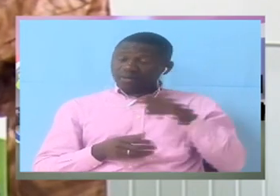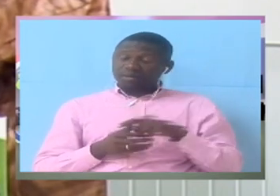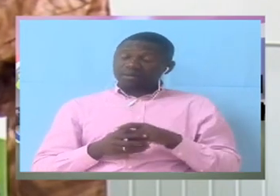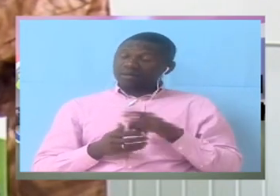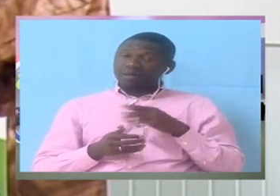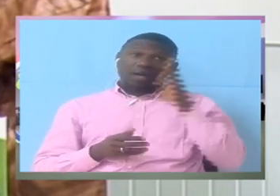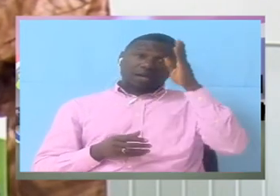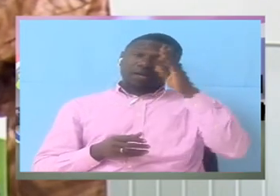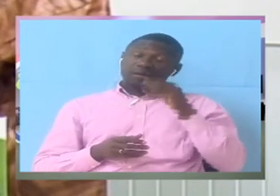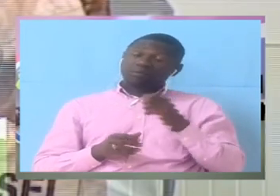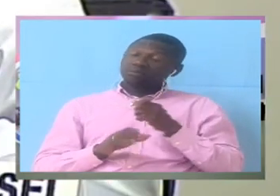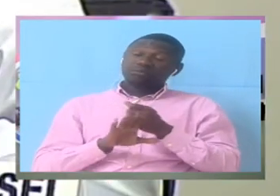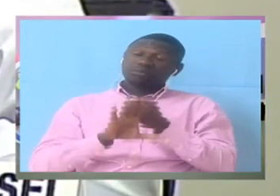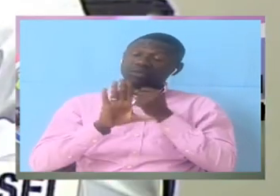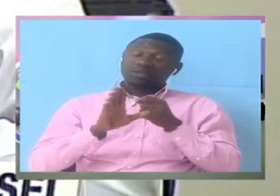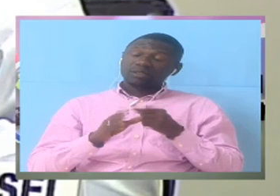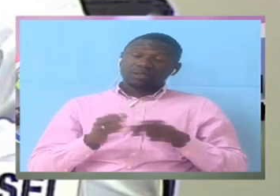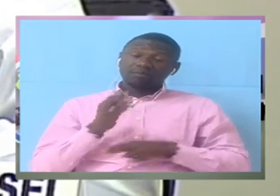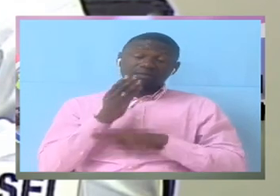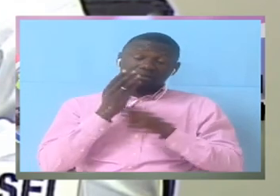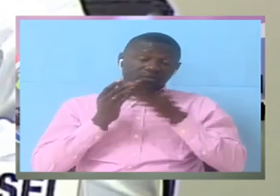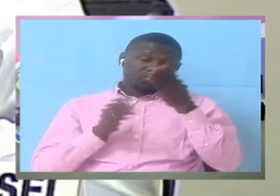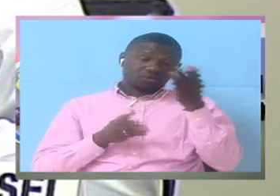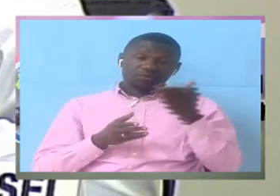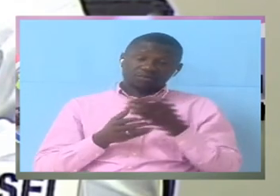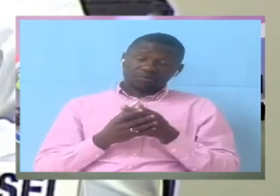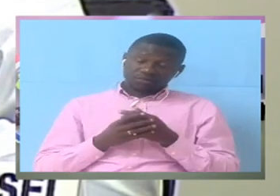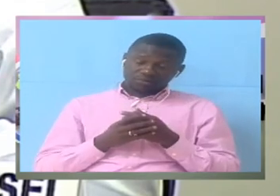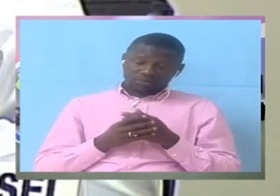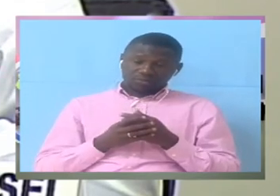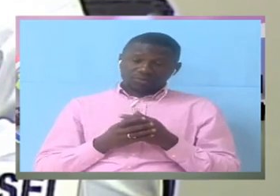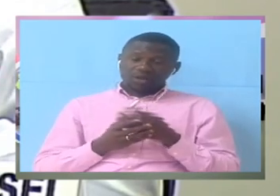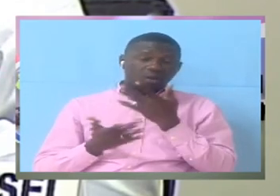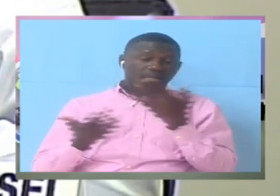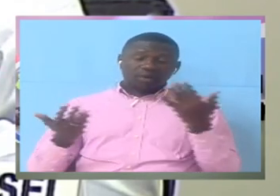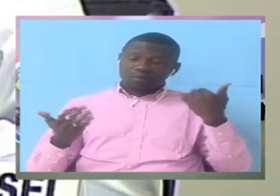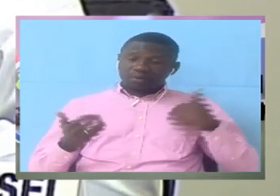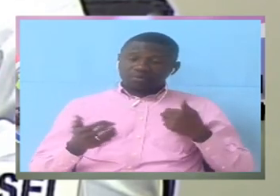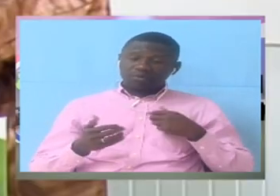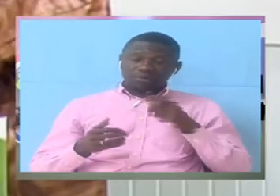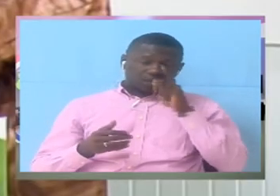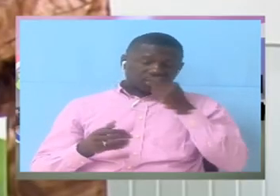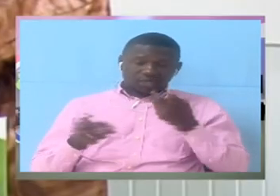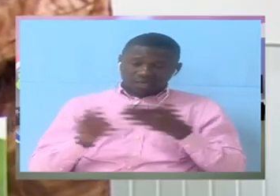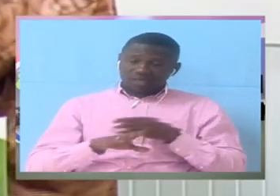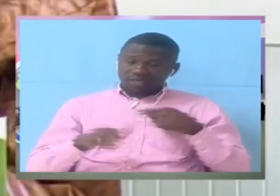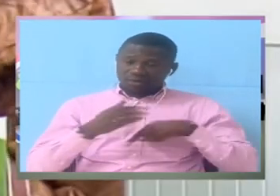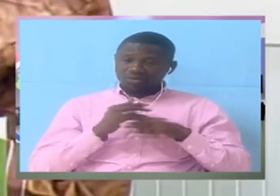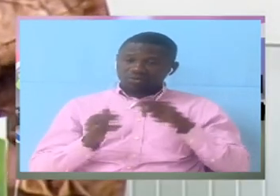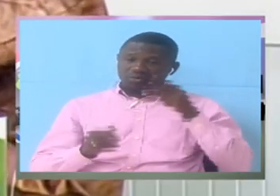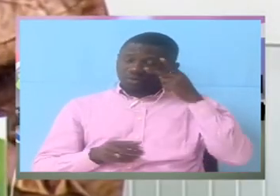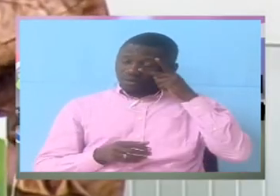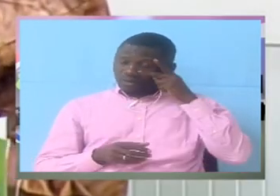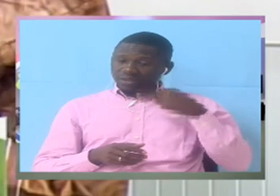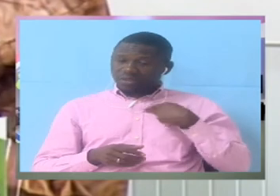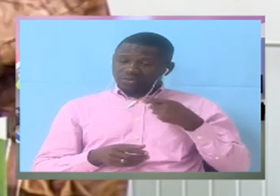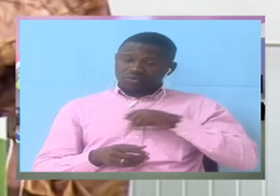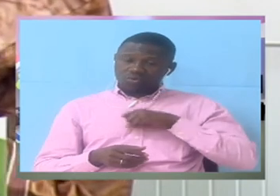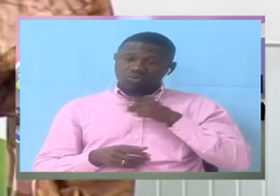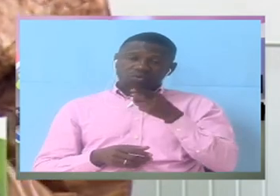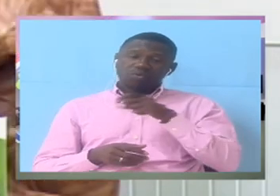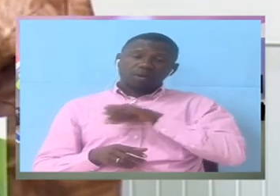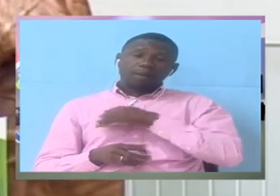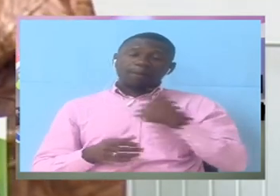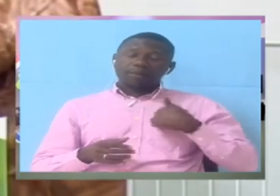Allah endowed them. How many people died in your presence? My own